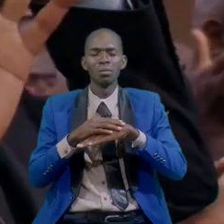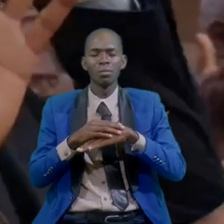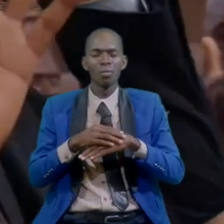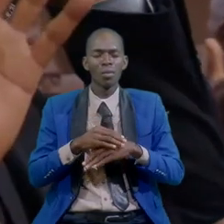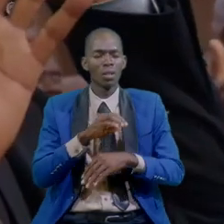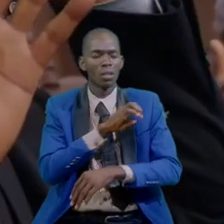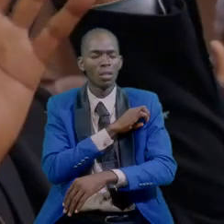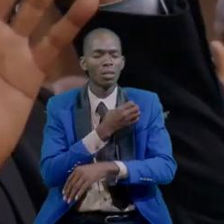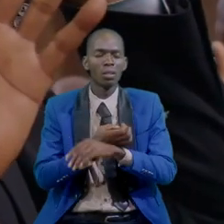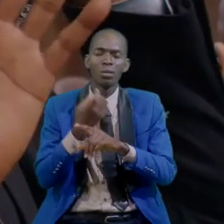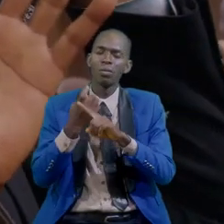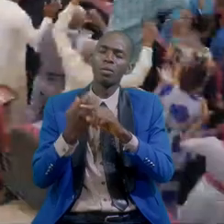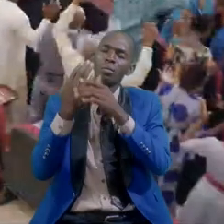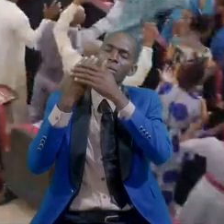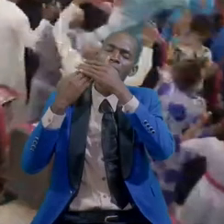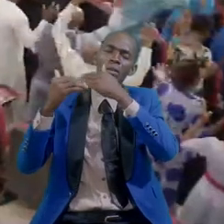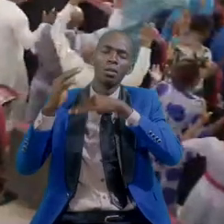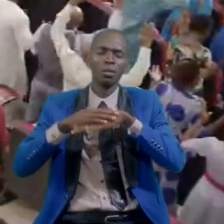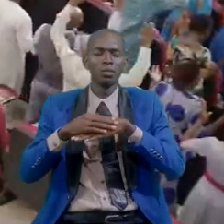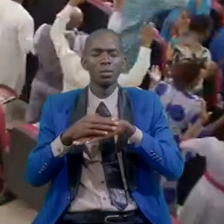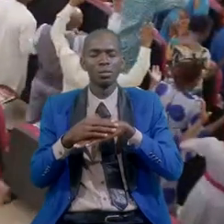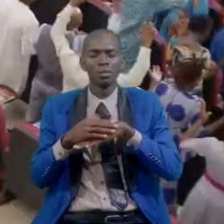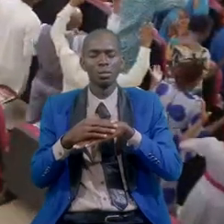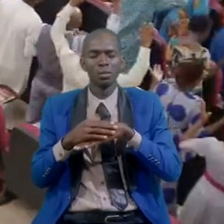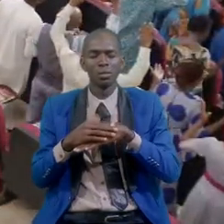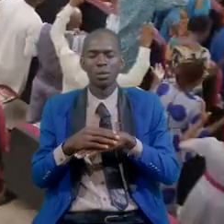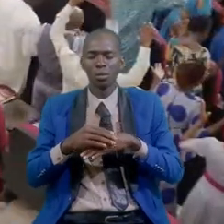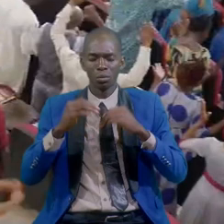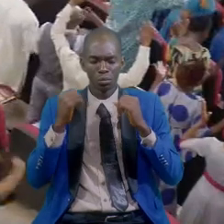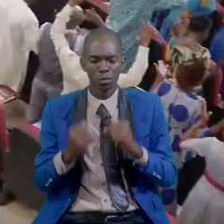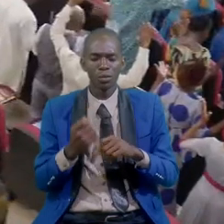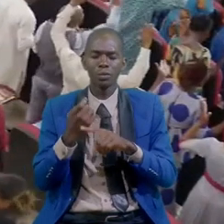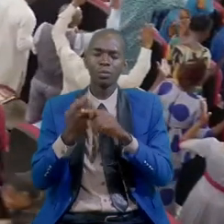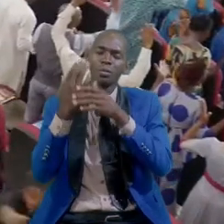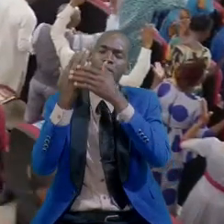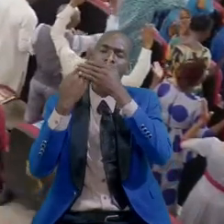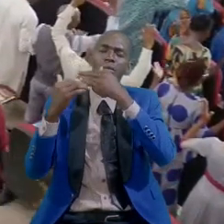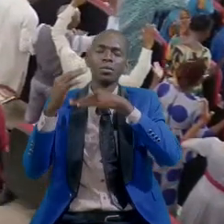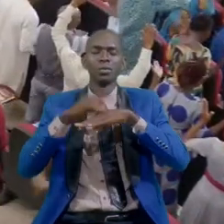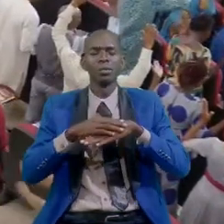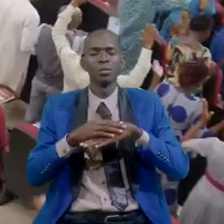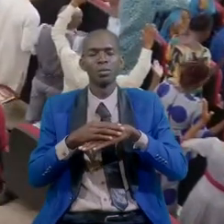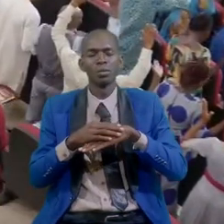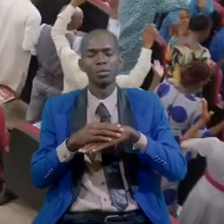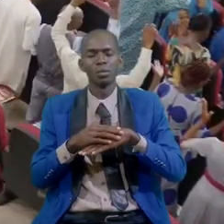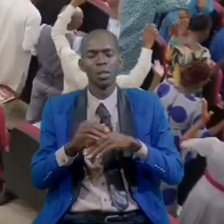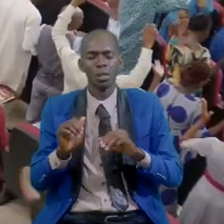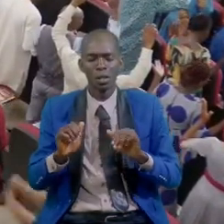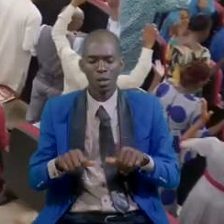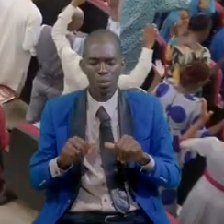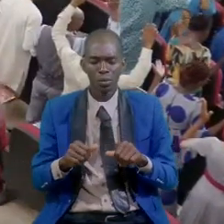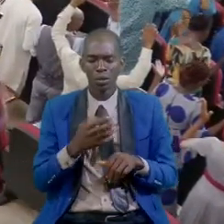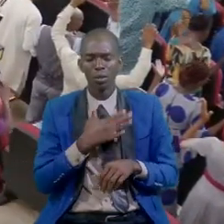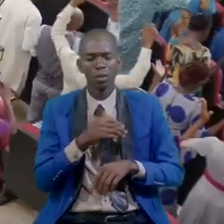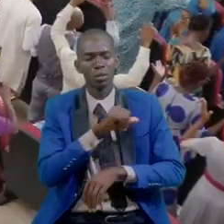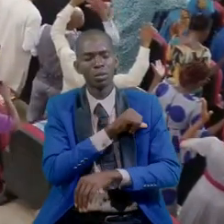Energy from on high. Unction from on high. Ability and authority from